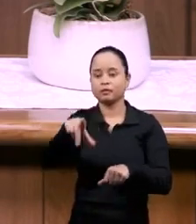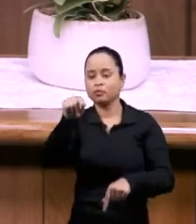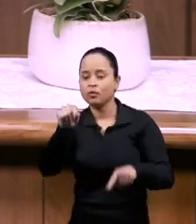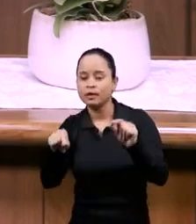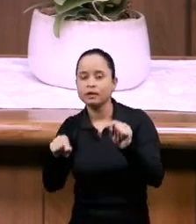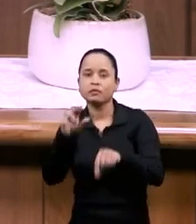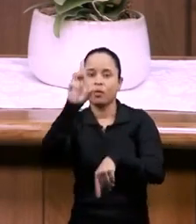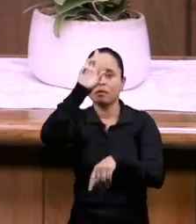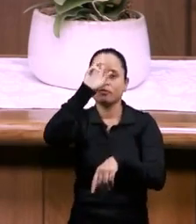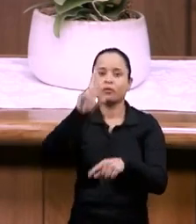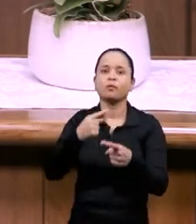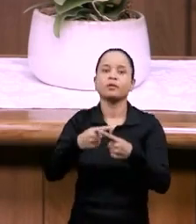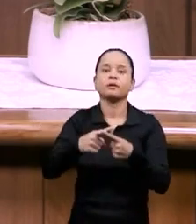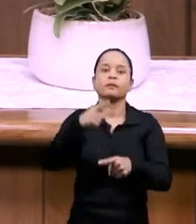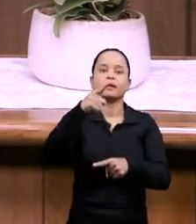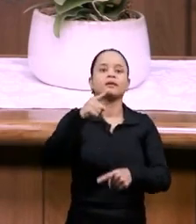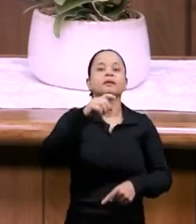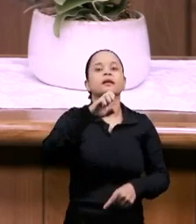Brazil,